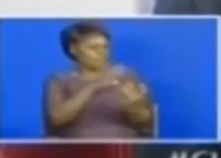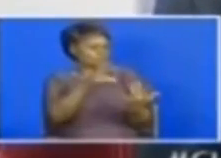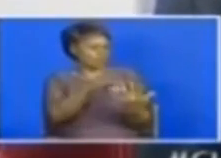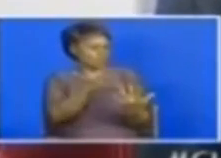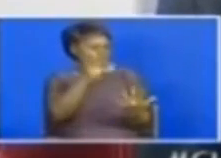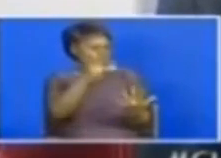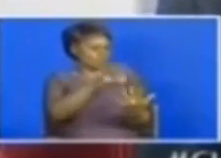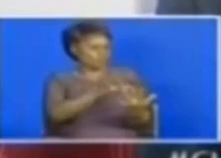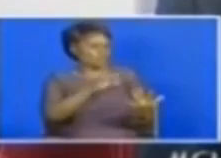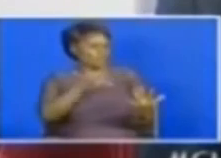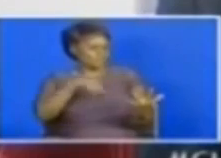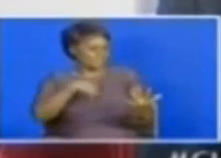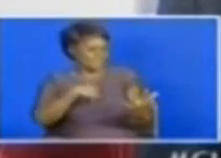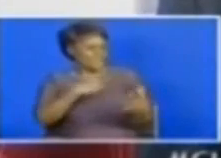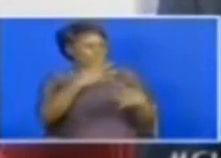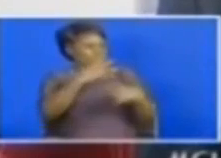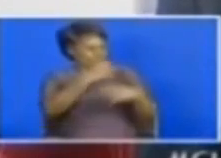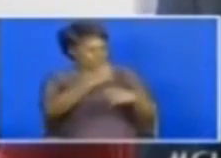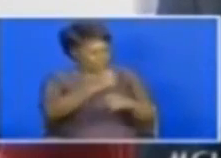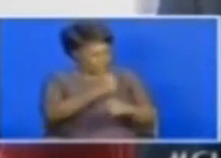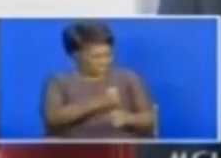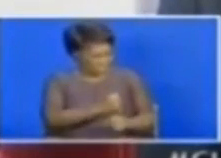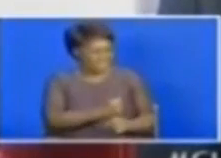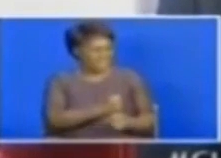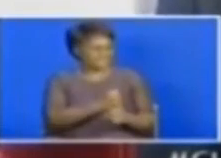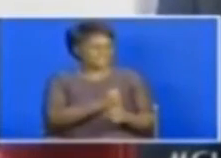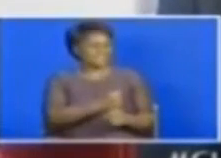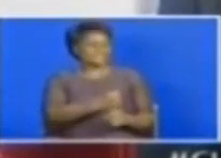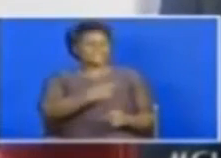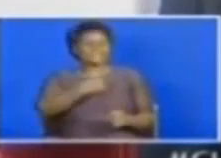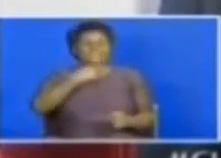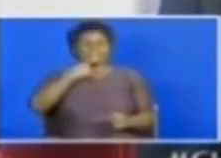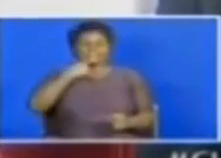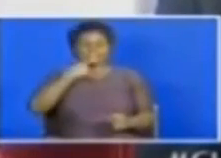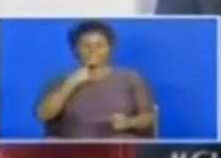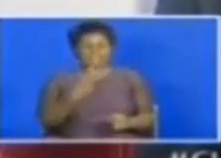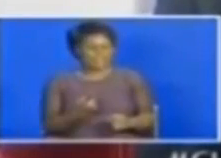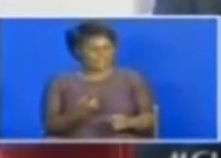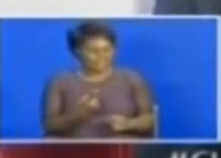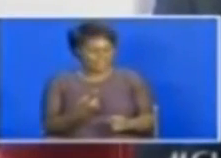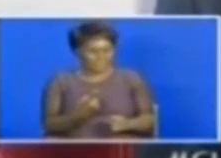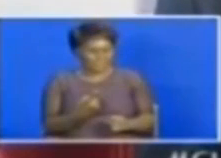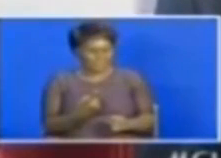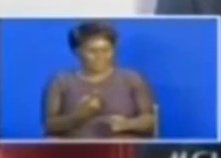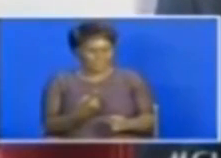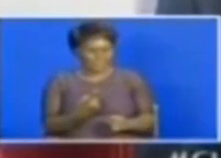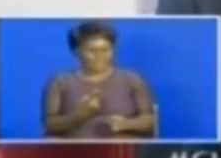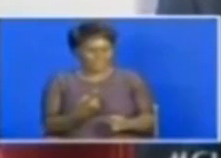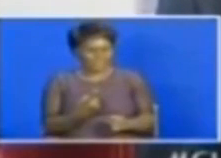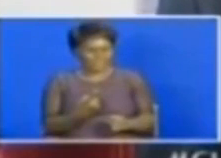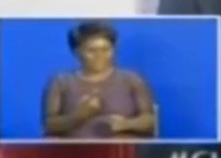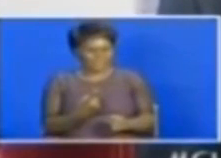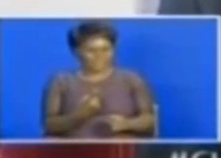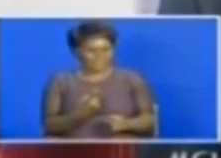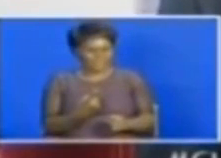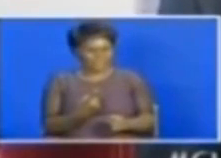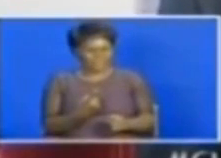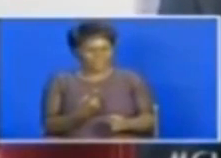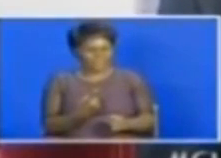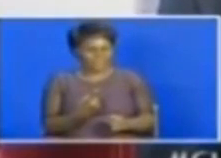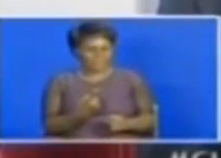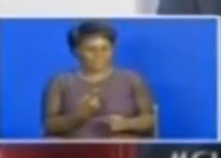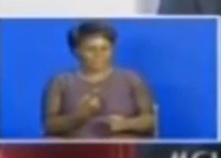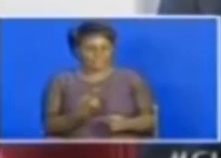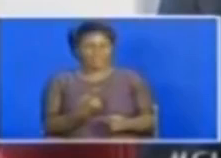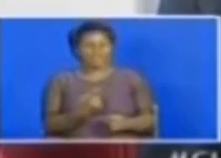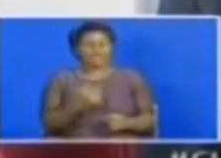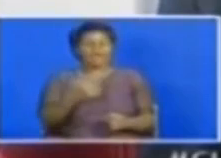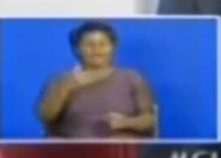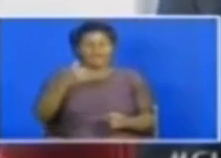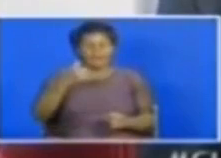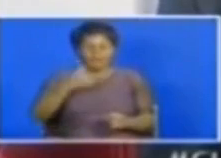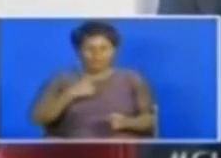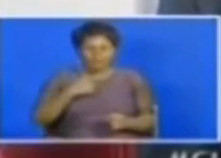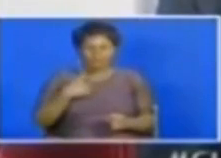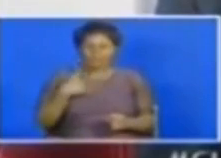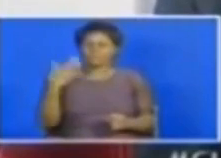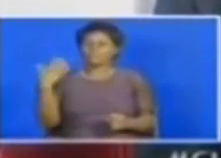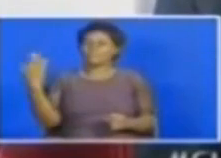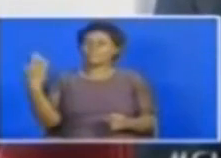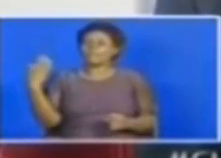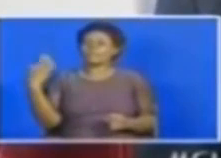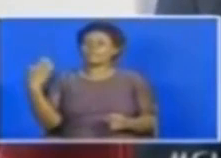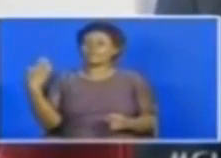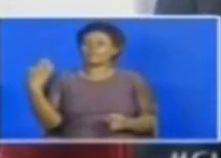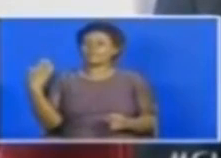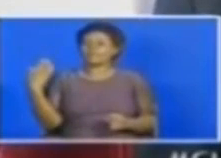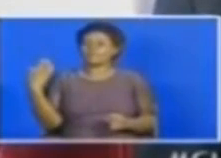us, and we can confidently, and Chairman Chebukati has confirmed this, that we can confidently tell the Kenyans that we will be able to have the ballot papers